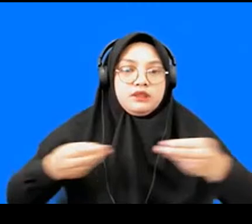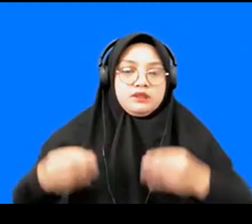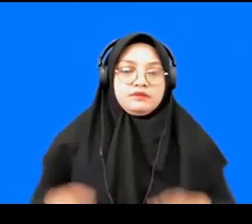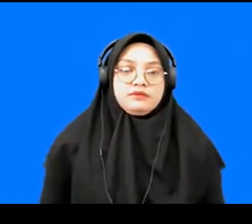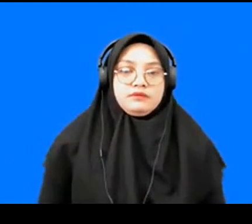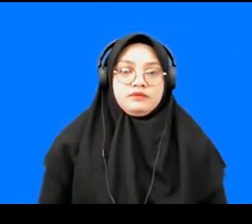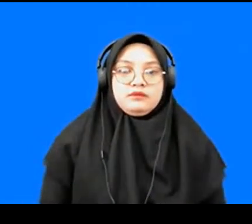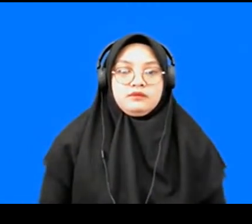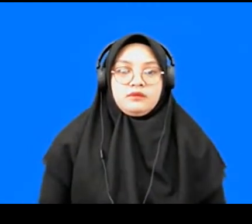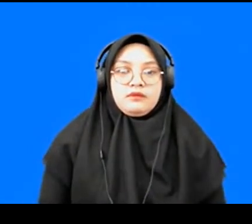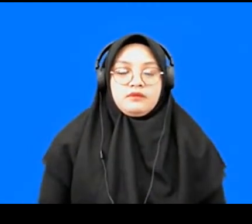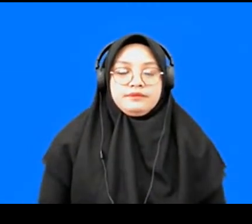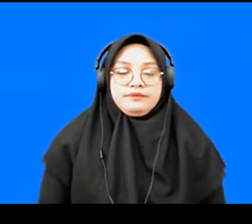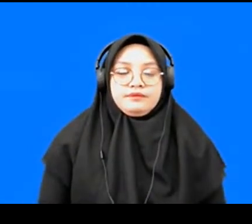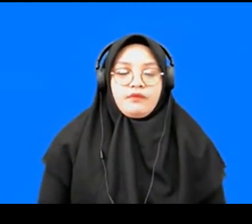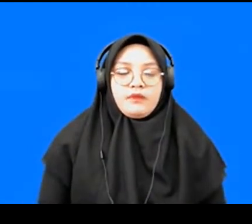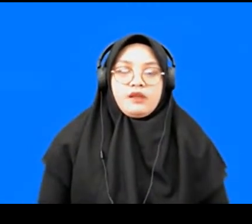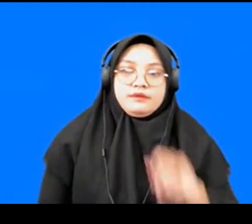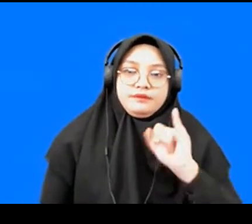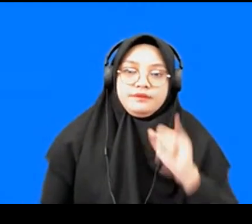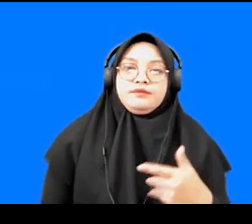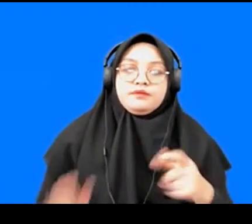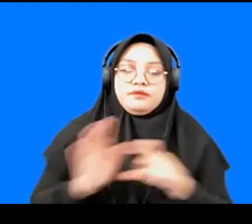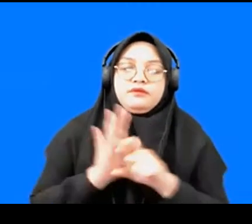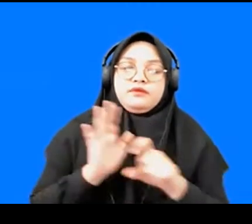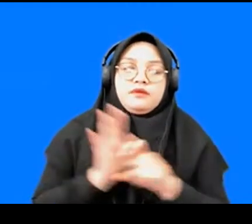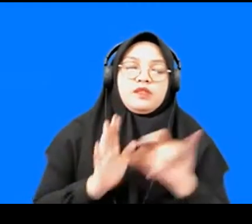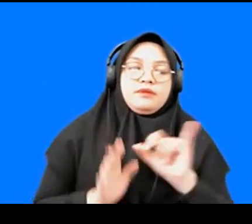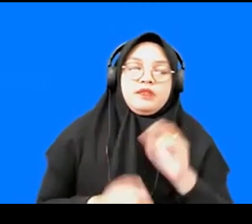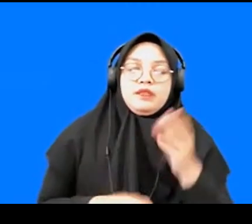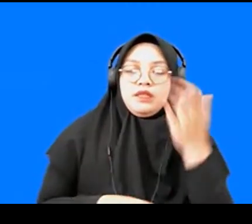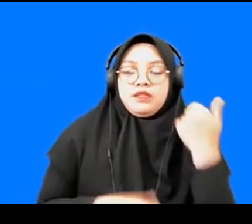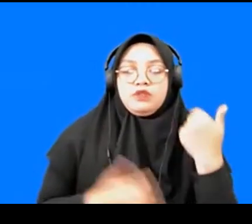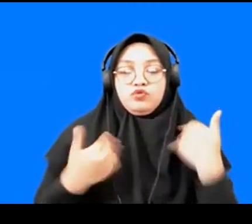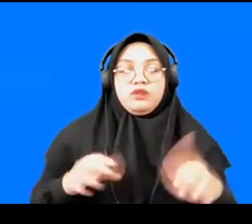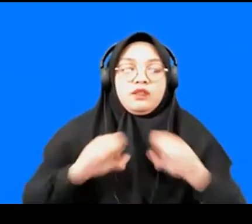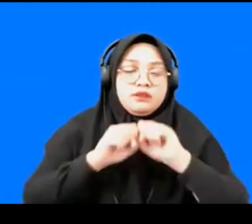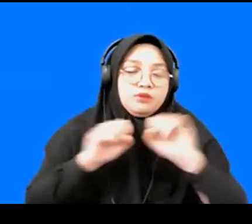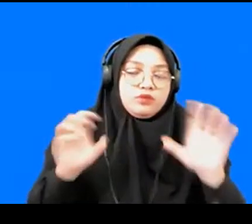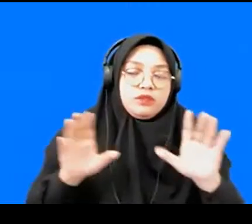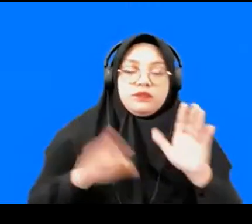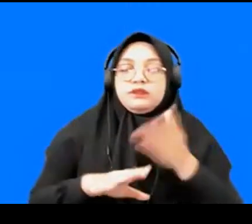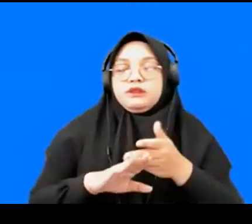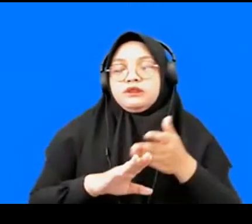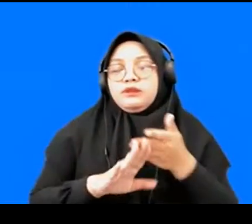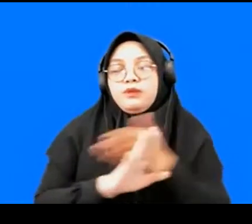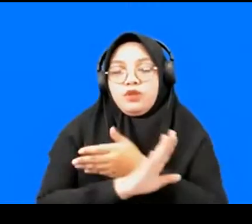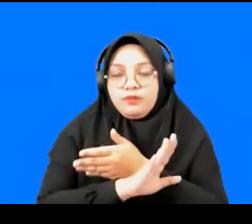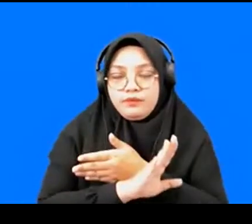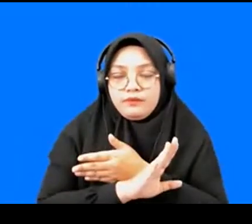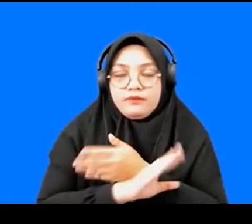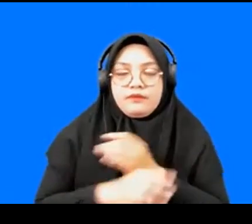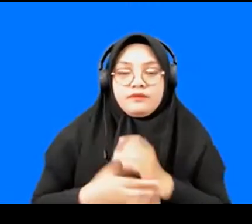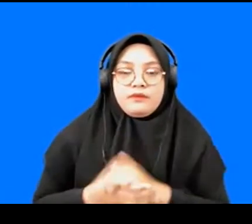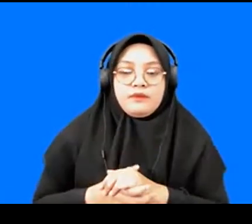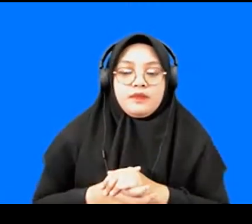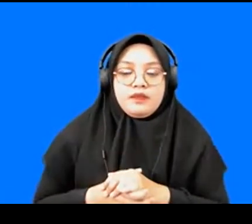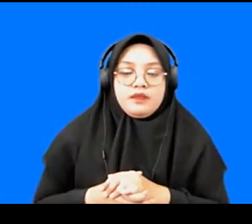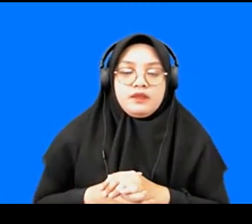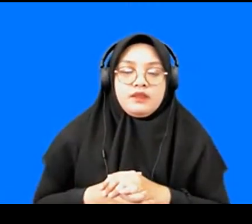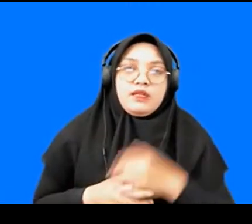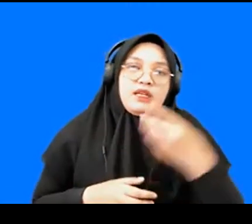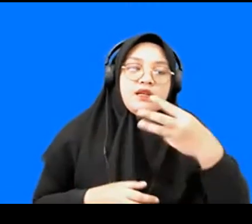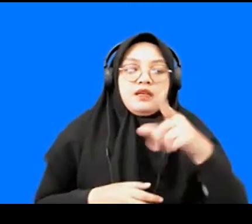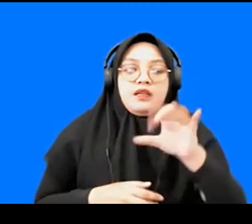So for example, as I mentioned earlier on, Jeff Bezos and Elon Musk, right? They have, let's say, $10 billion worth